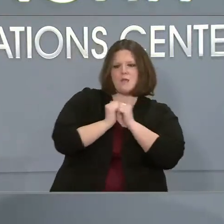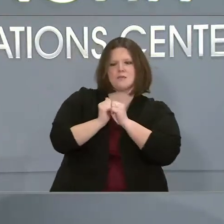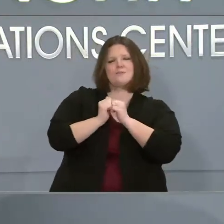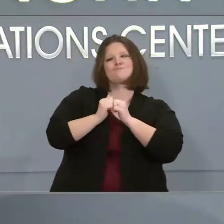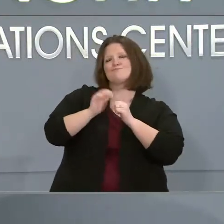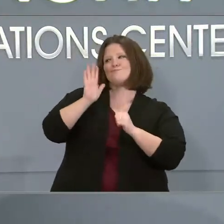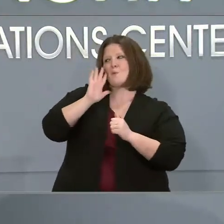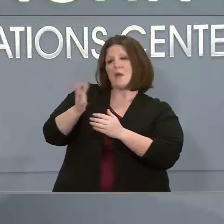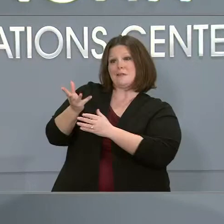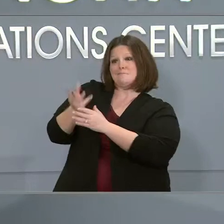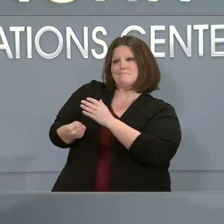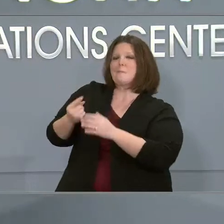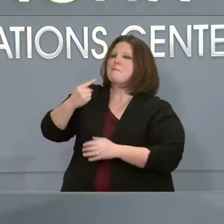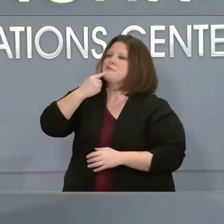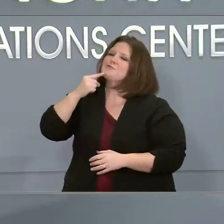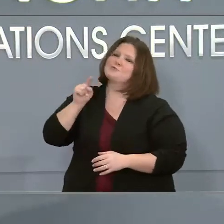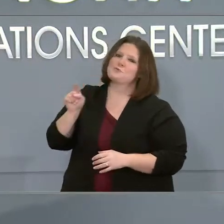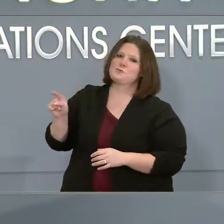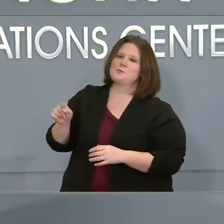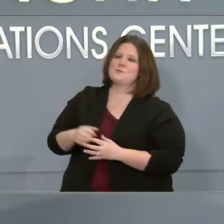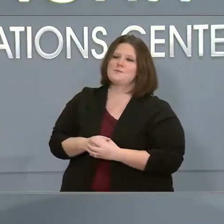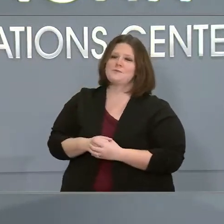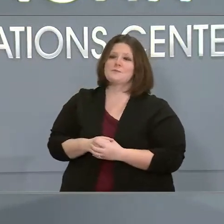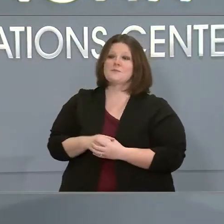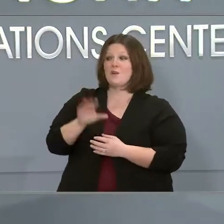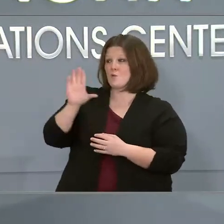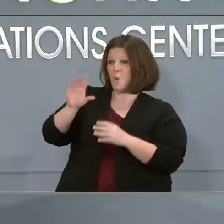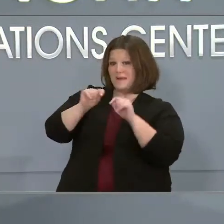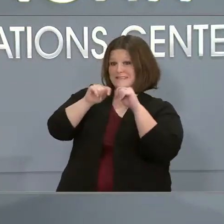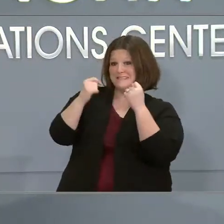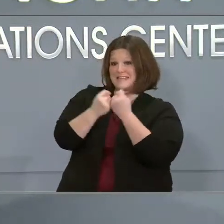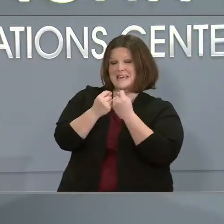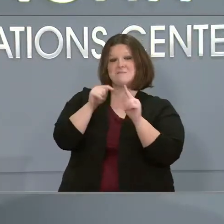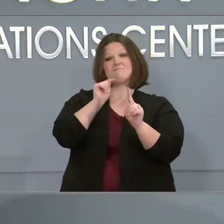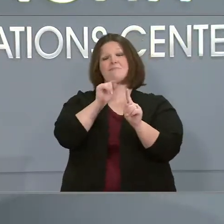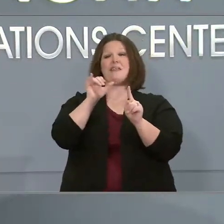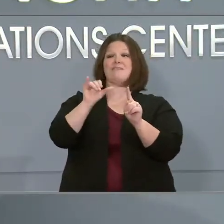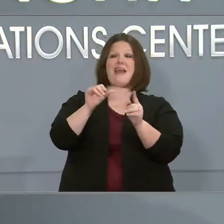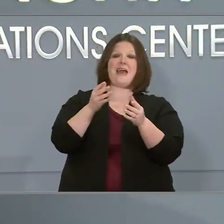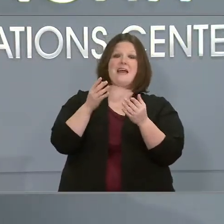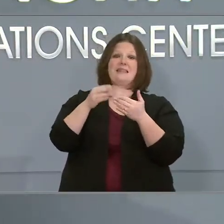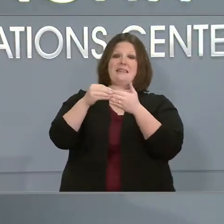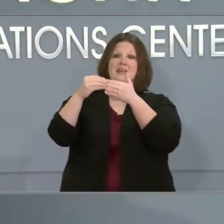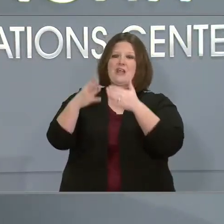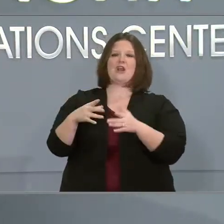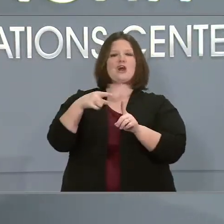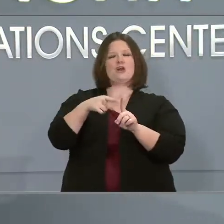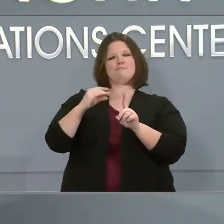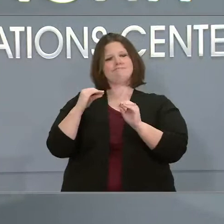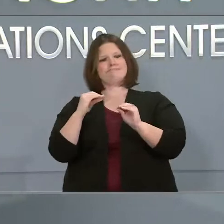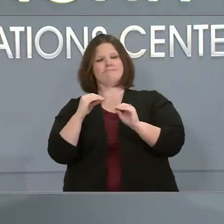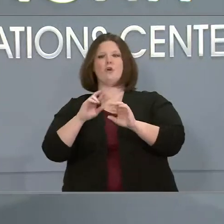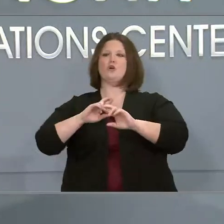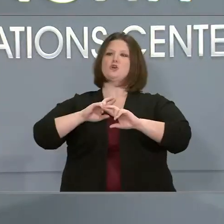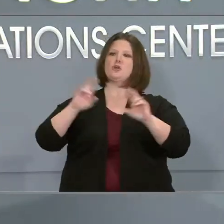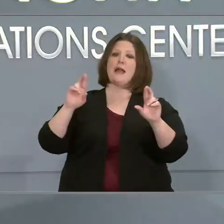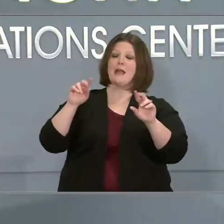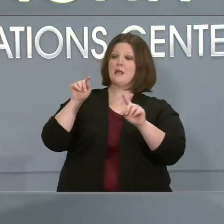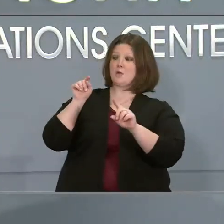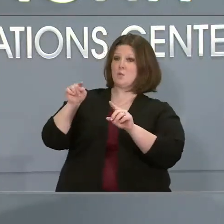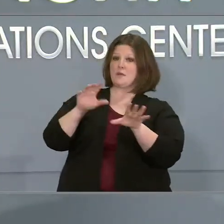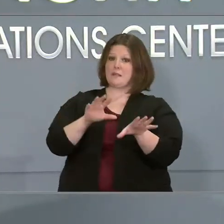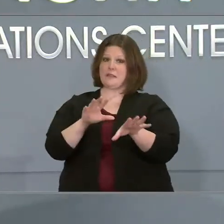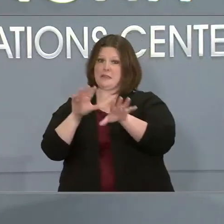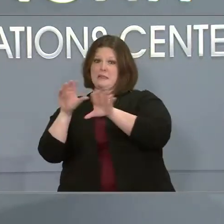speaking of a remarkable team, a leader you recruited into that group is ready to take the position of secretary when you step